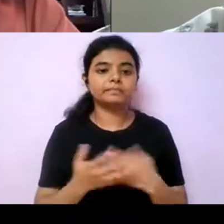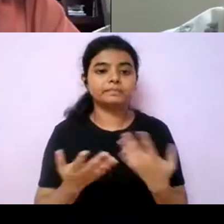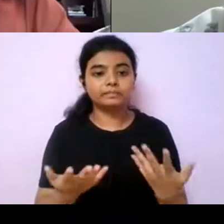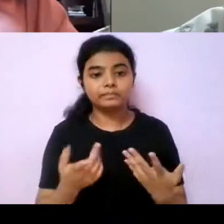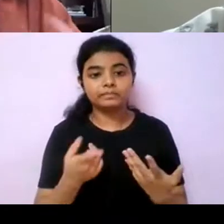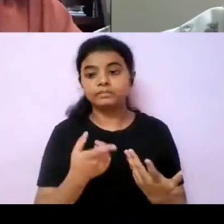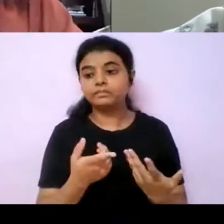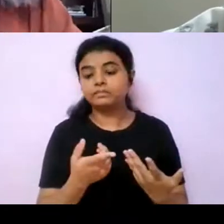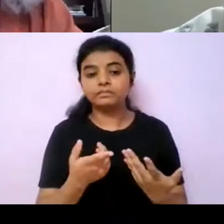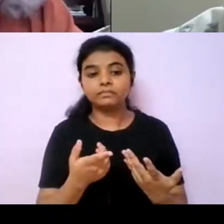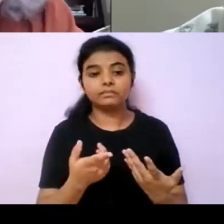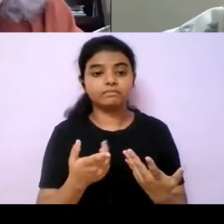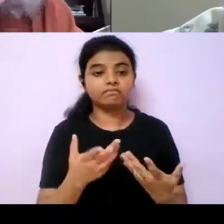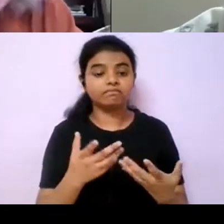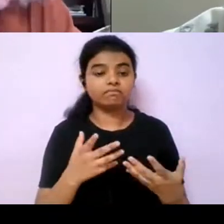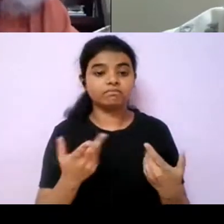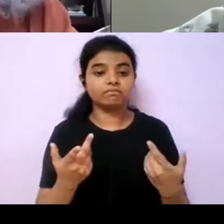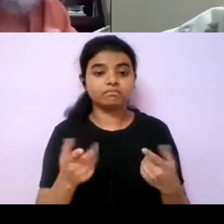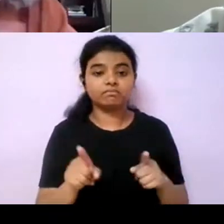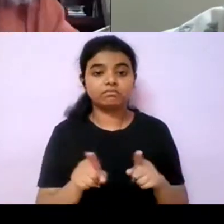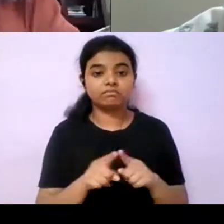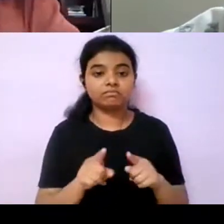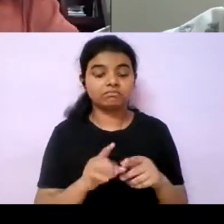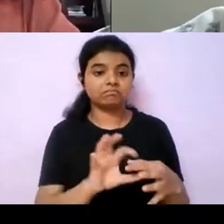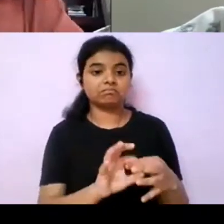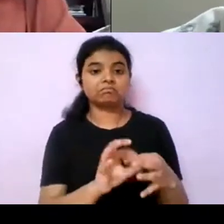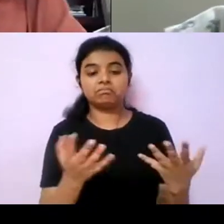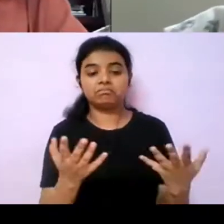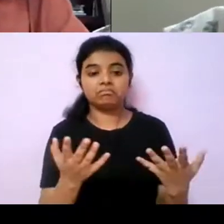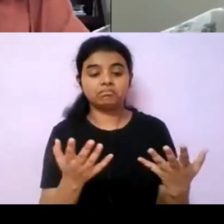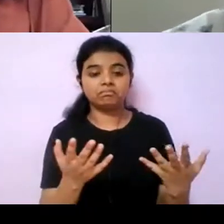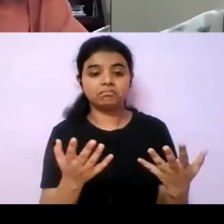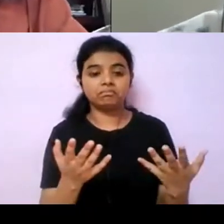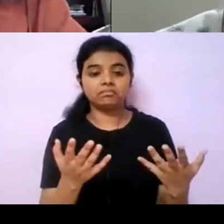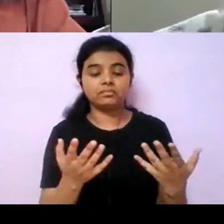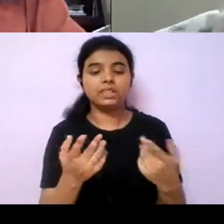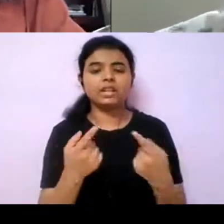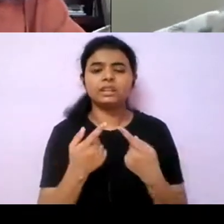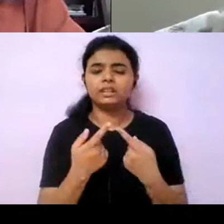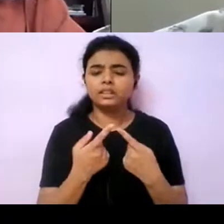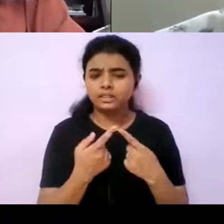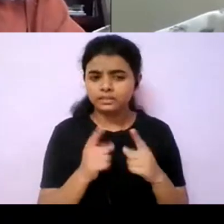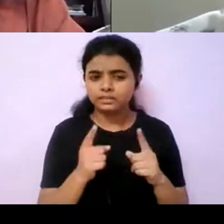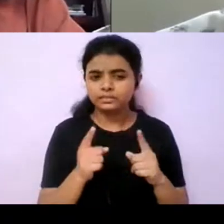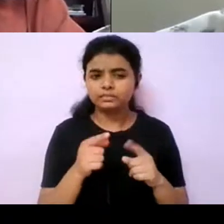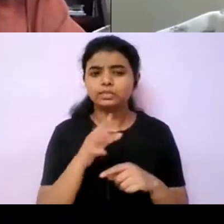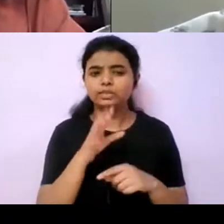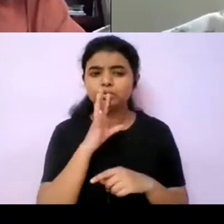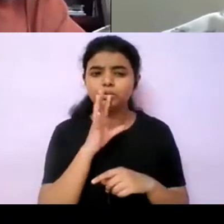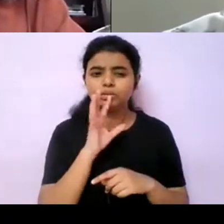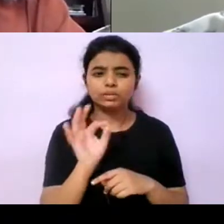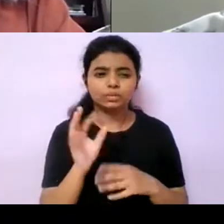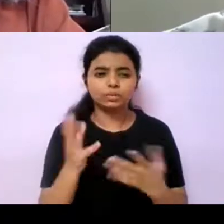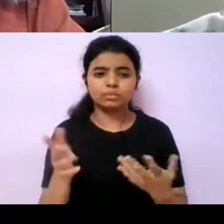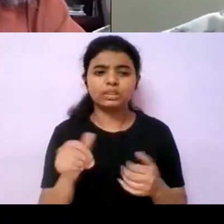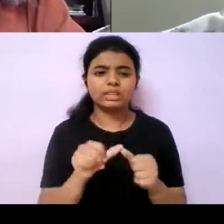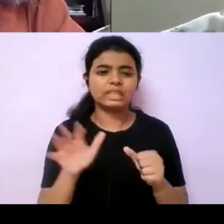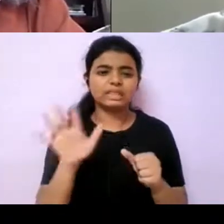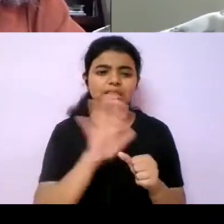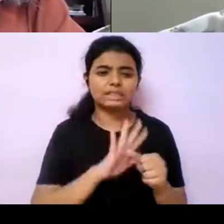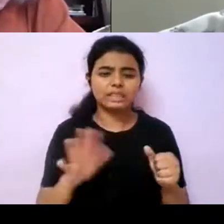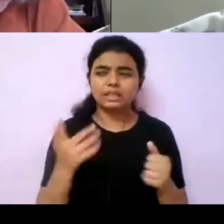thereby leaving room for abuse. But that is the trick. As far as euthanasia